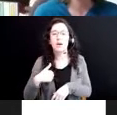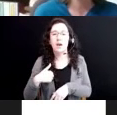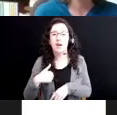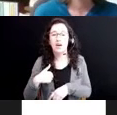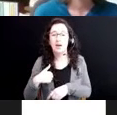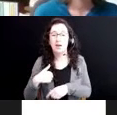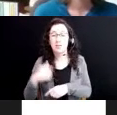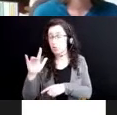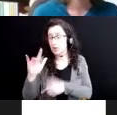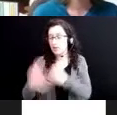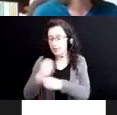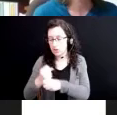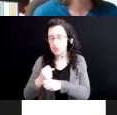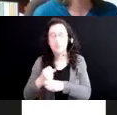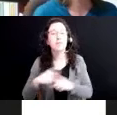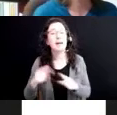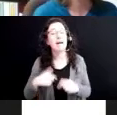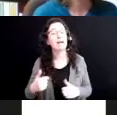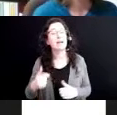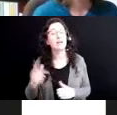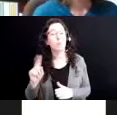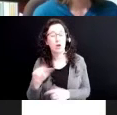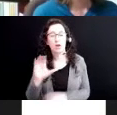stationed up in our Clackamas office.